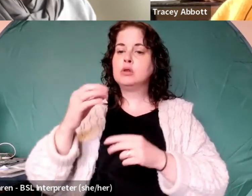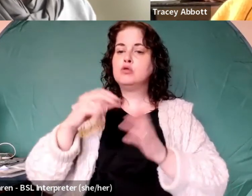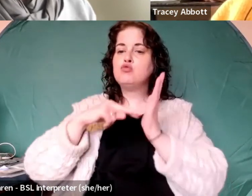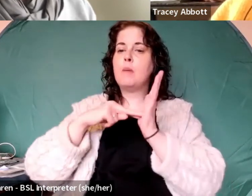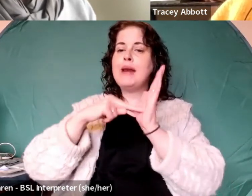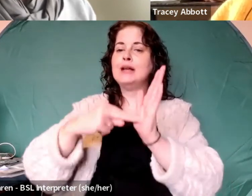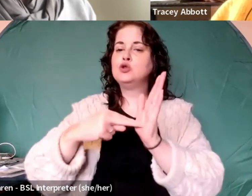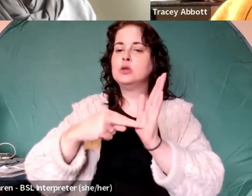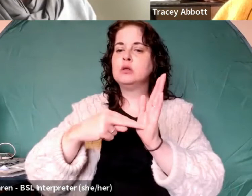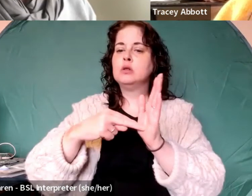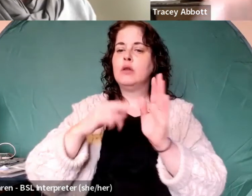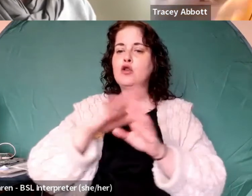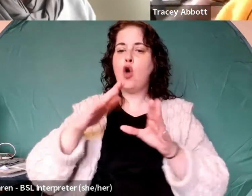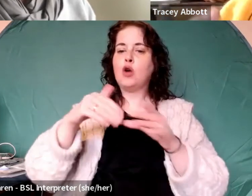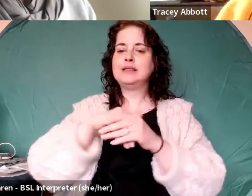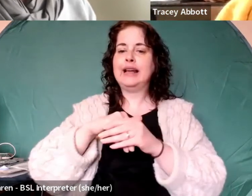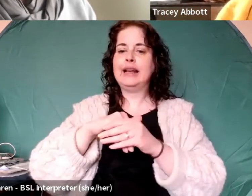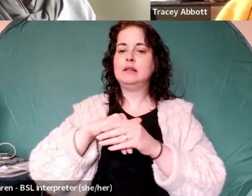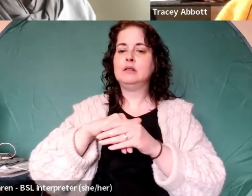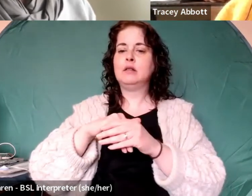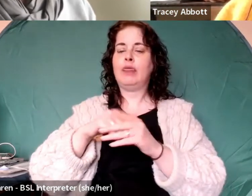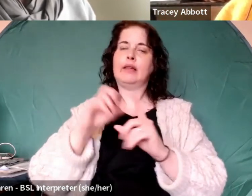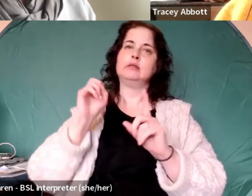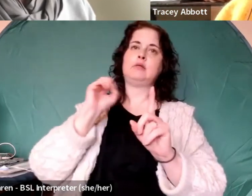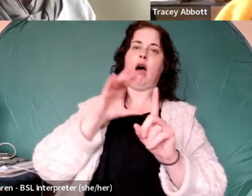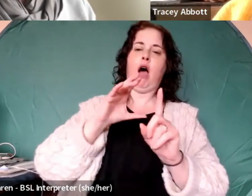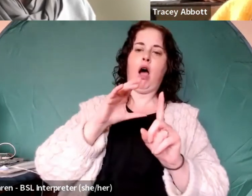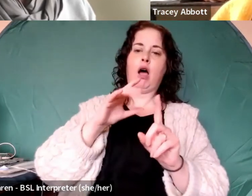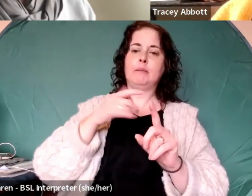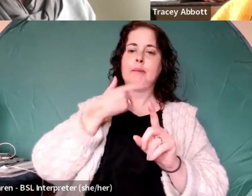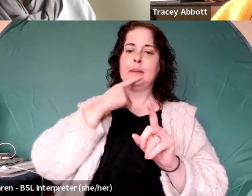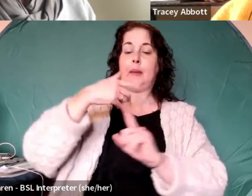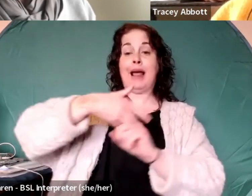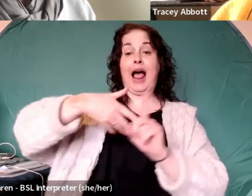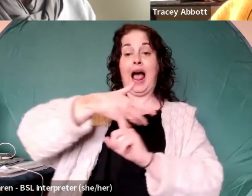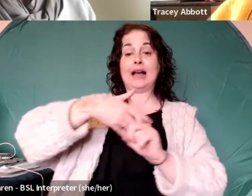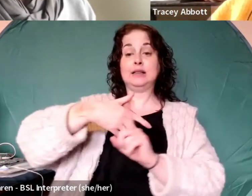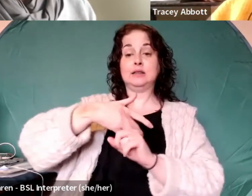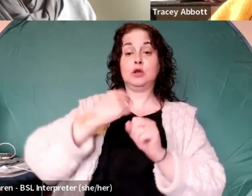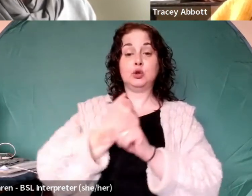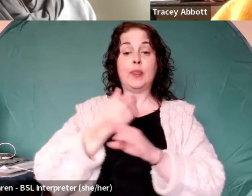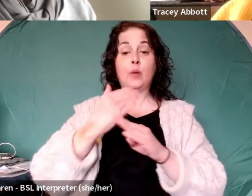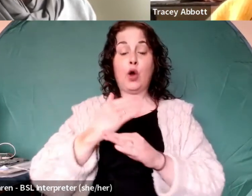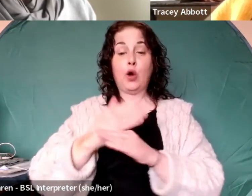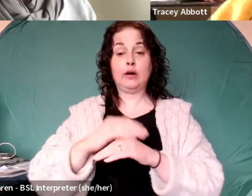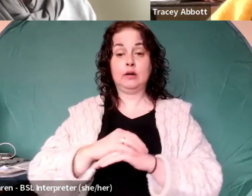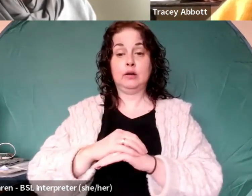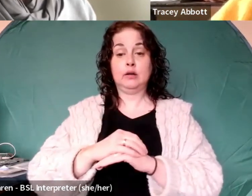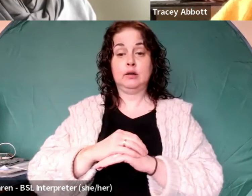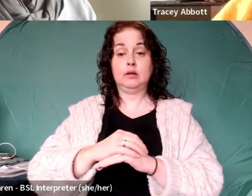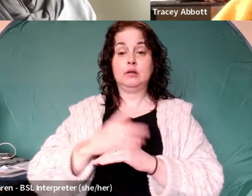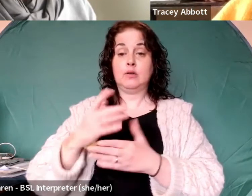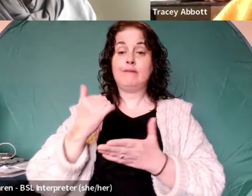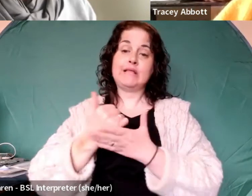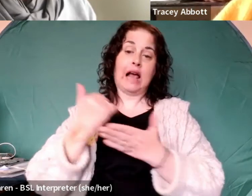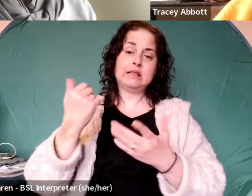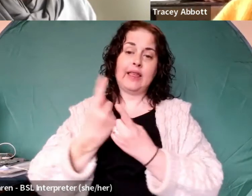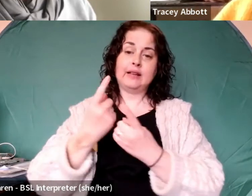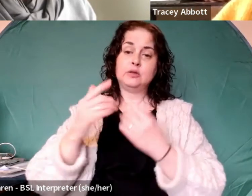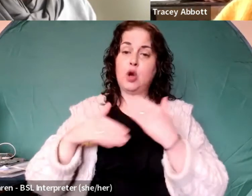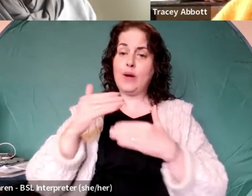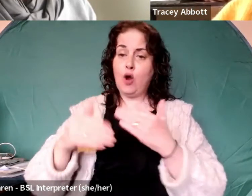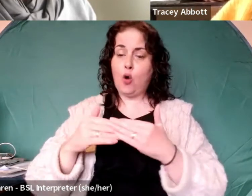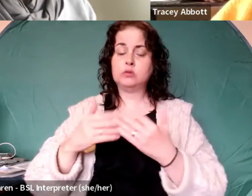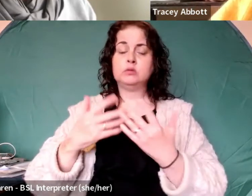aren't generally in the limelight, if you like, but the people behind the scenes that are doing the work. And there's some fantastic stuff that's going on.